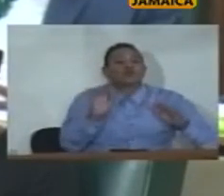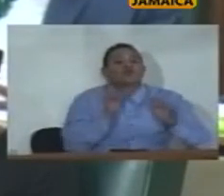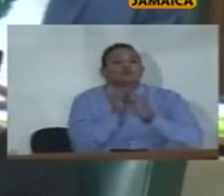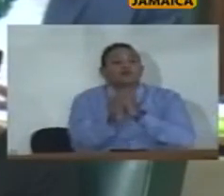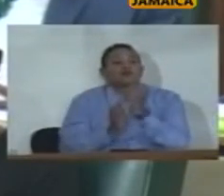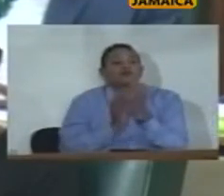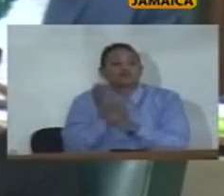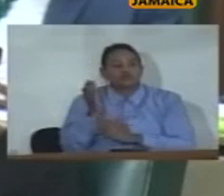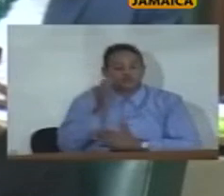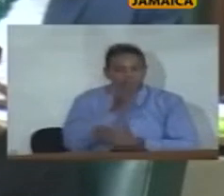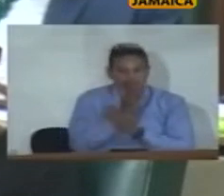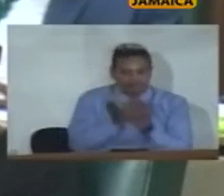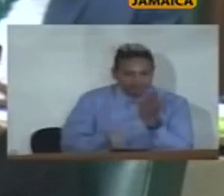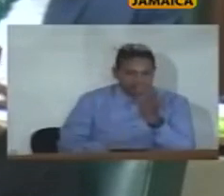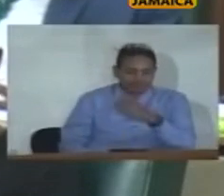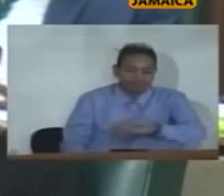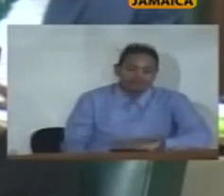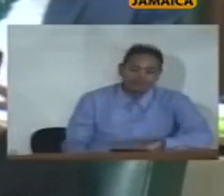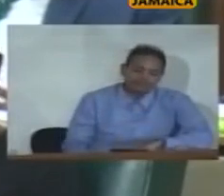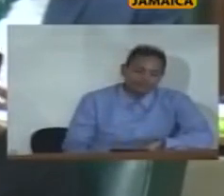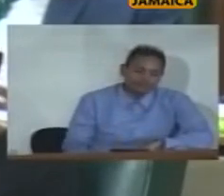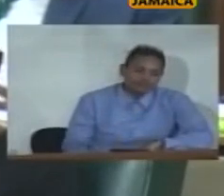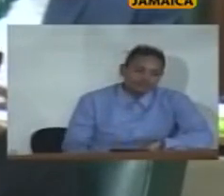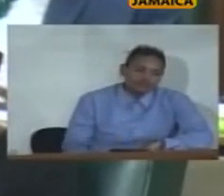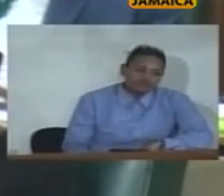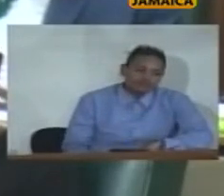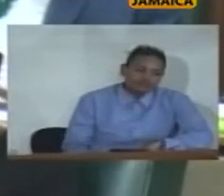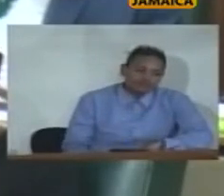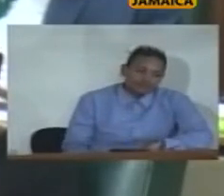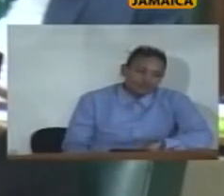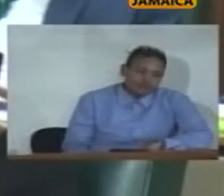standing orders in order to enable me to take these motions.